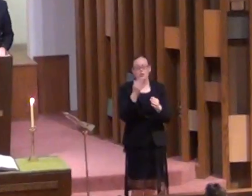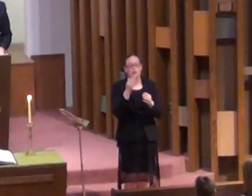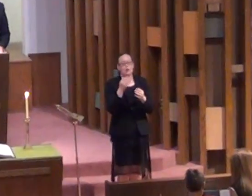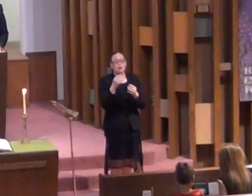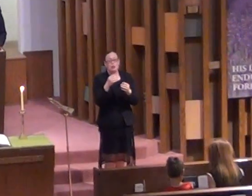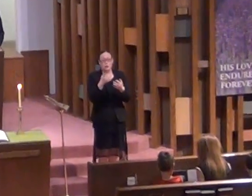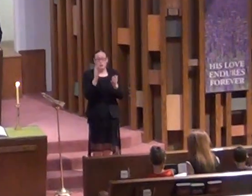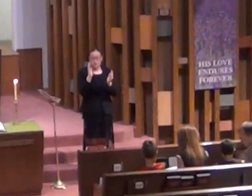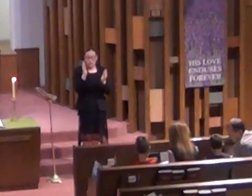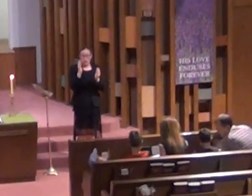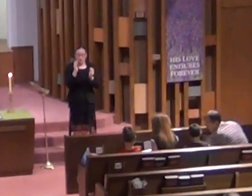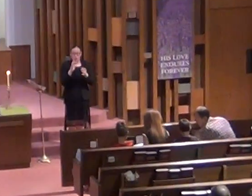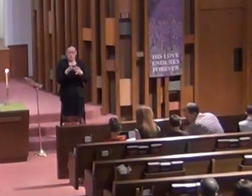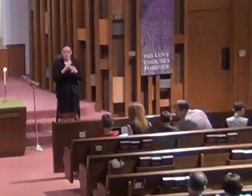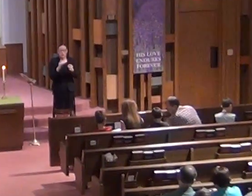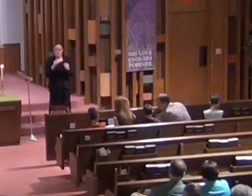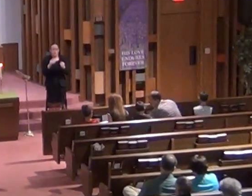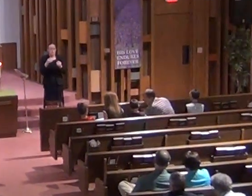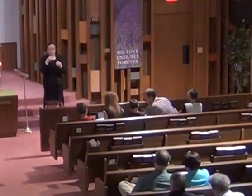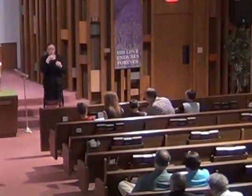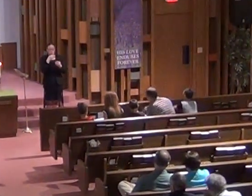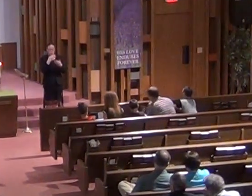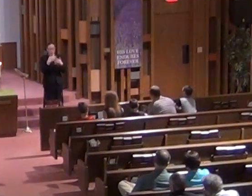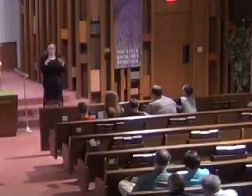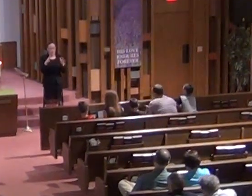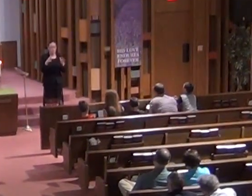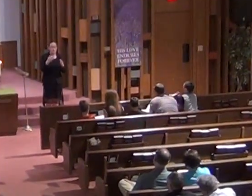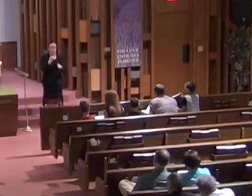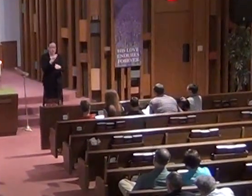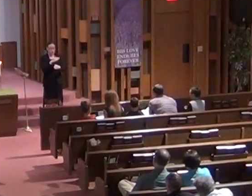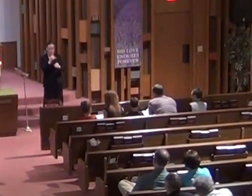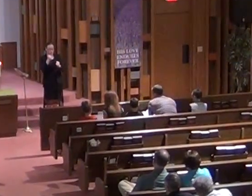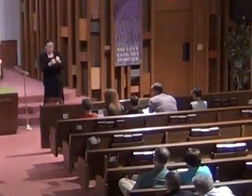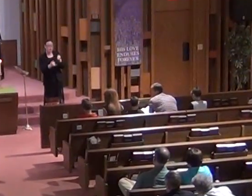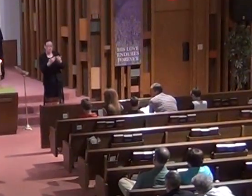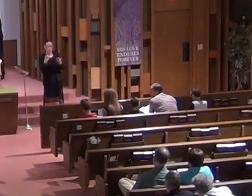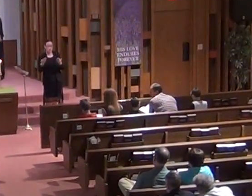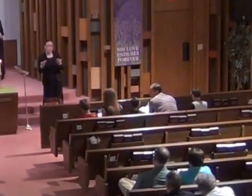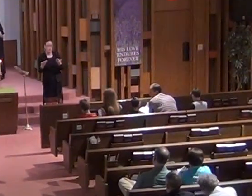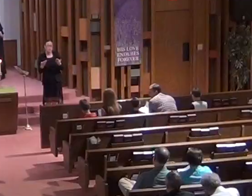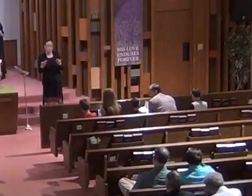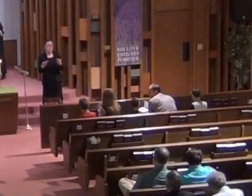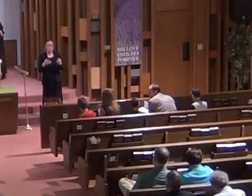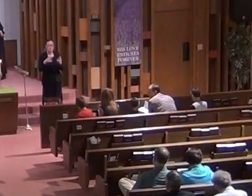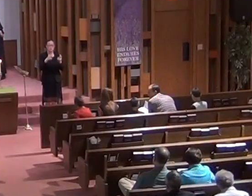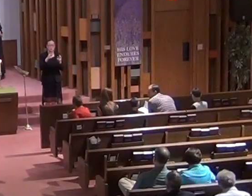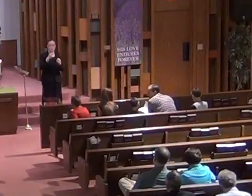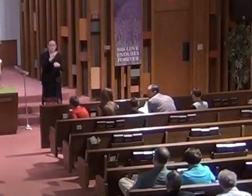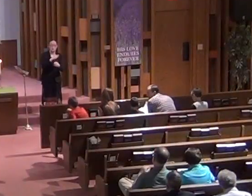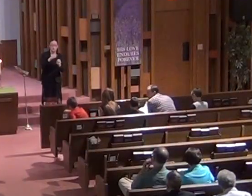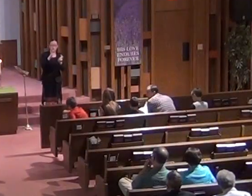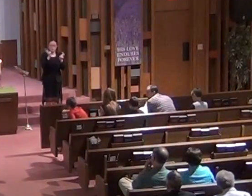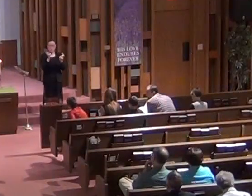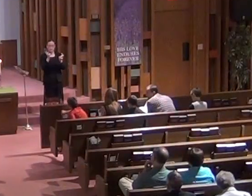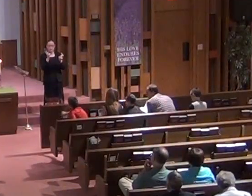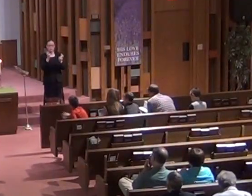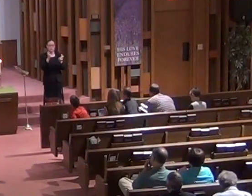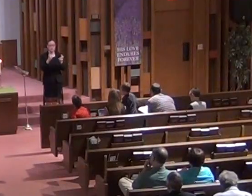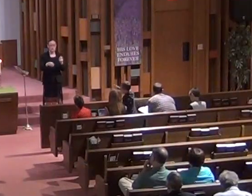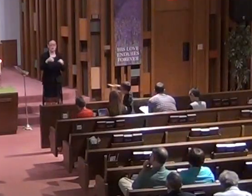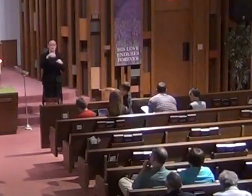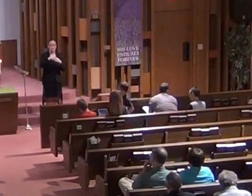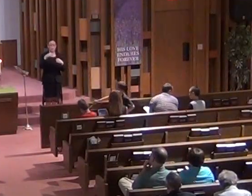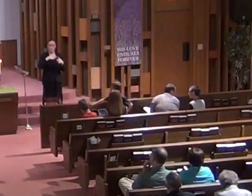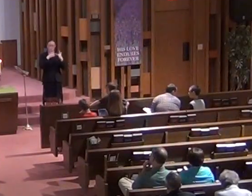In my heart, there rings a melody, and I believe that as we do God's will, as